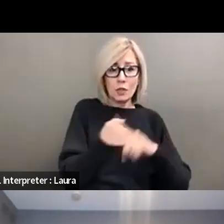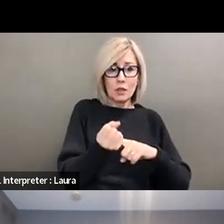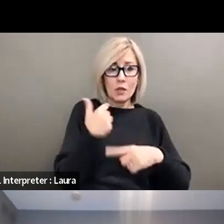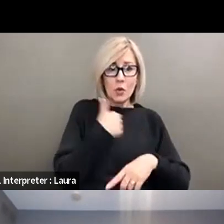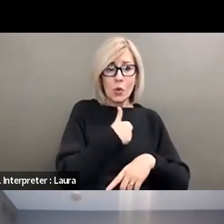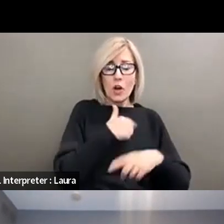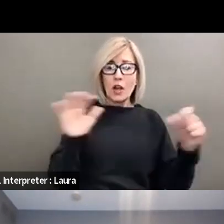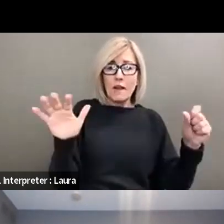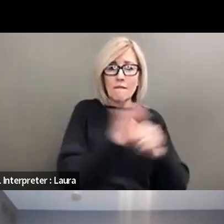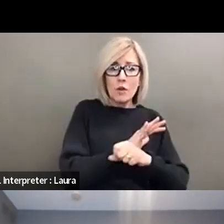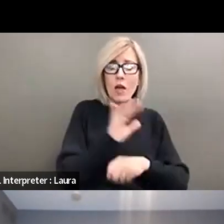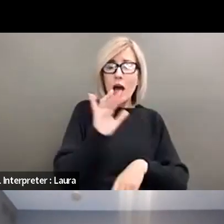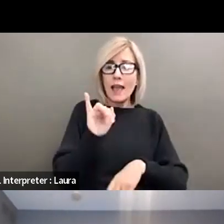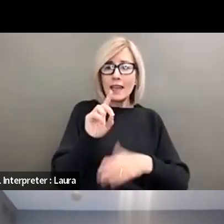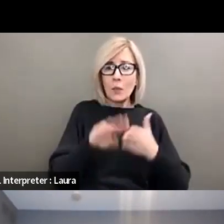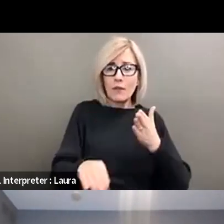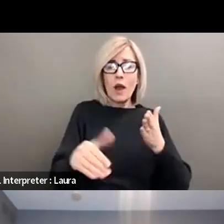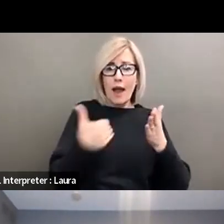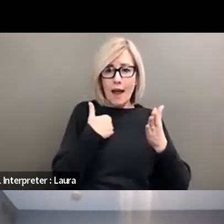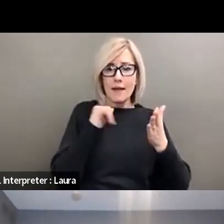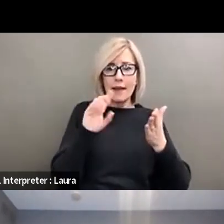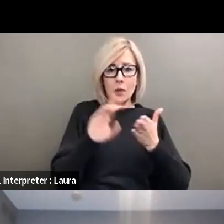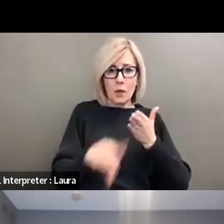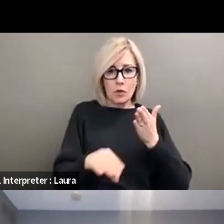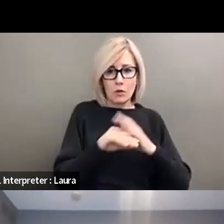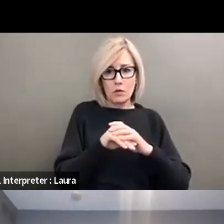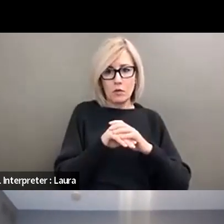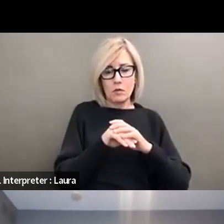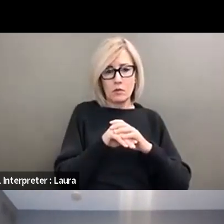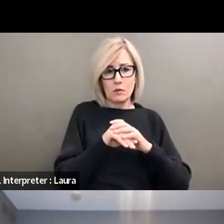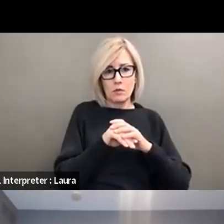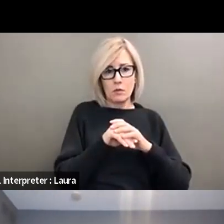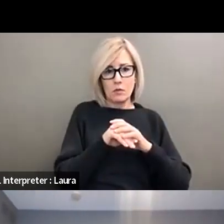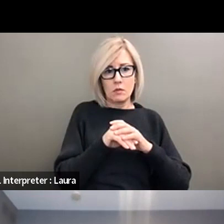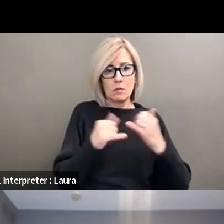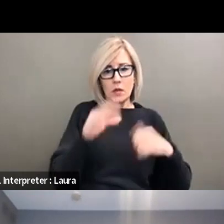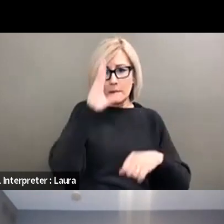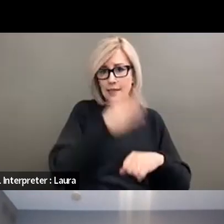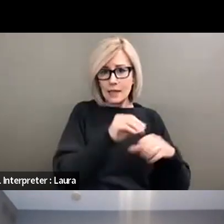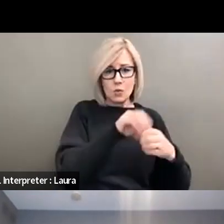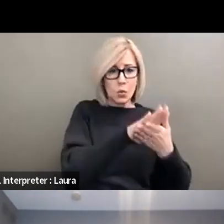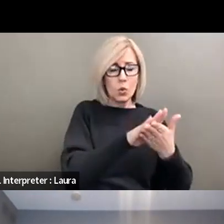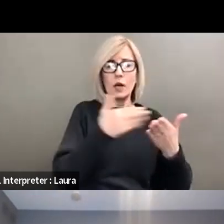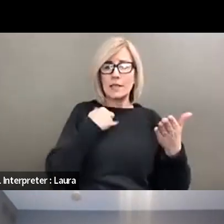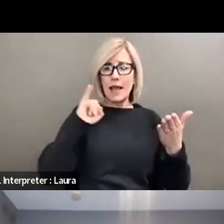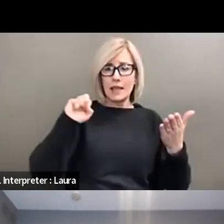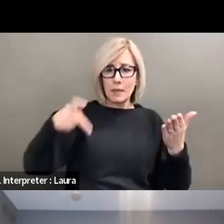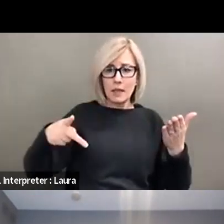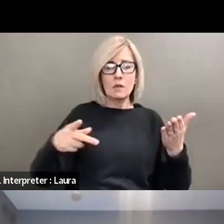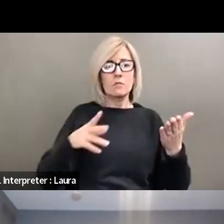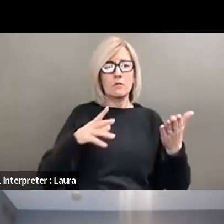on a full ID waiver. We have the ID waiver. I got my son in school. He's got an IEP.